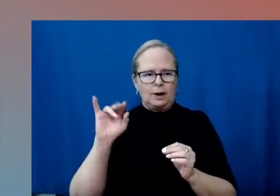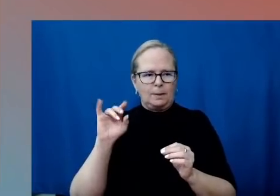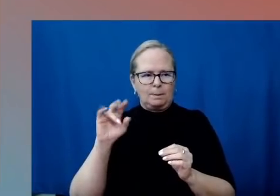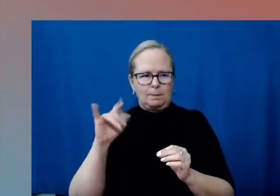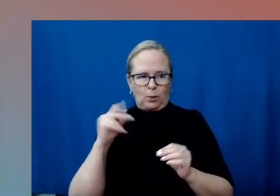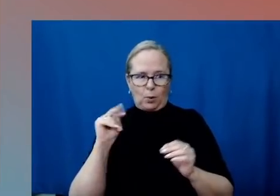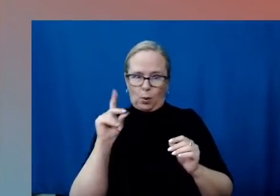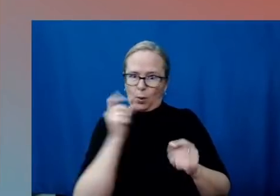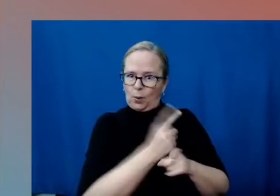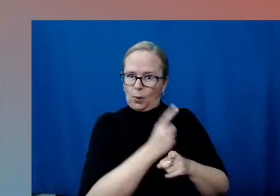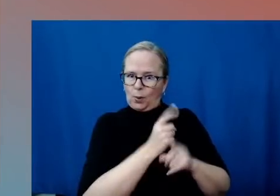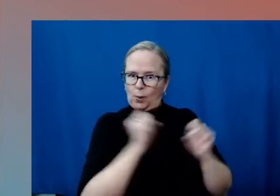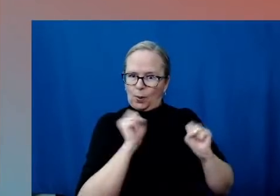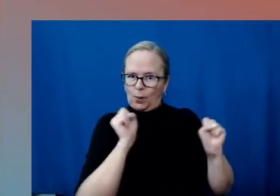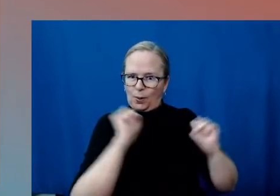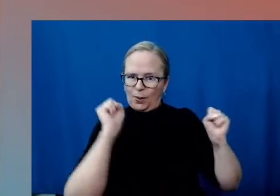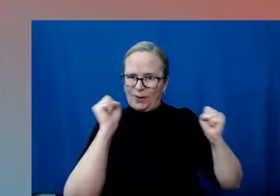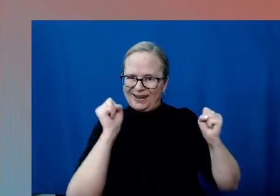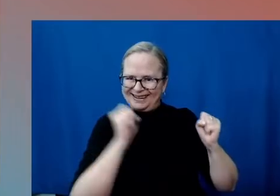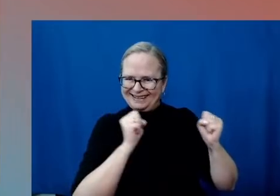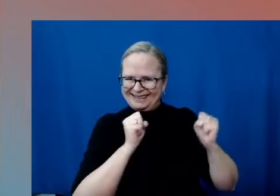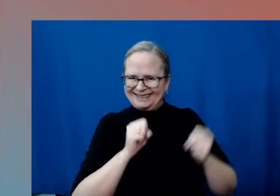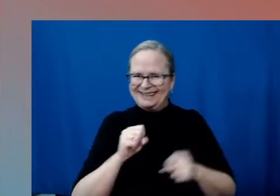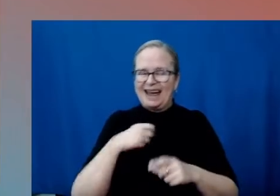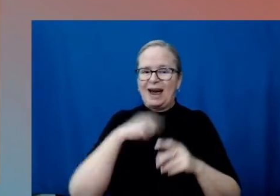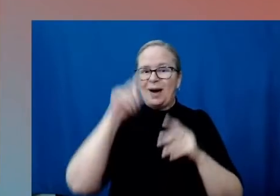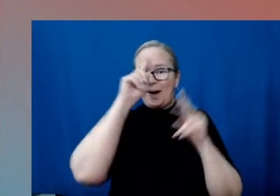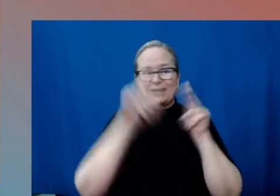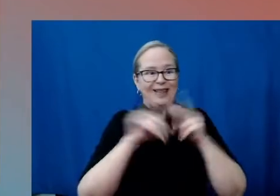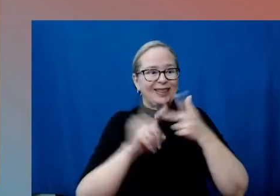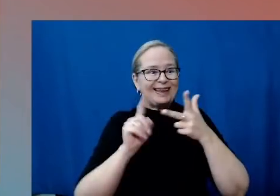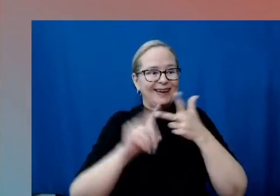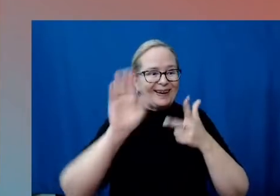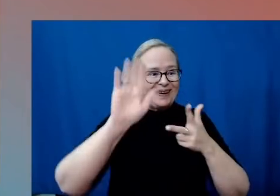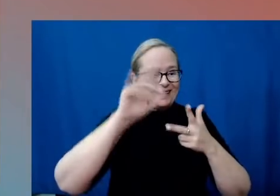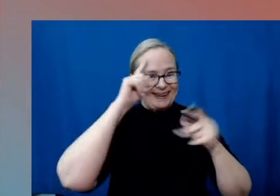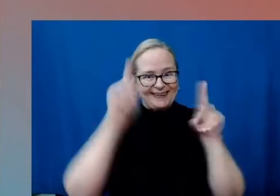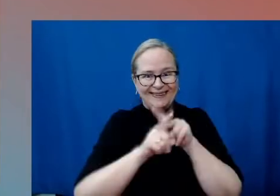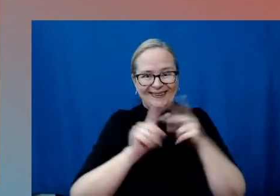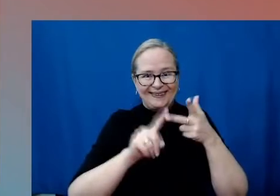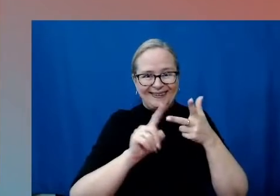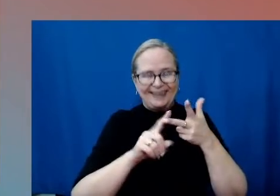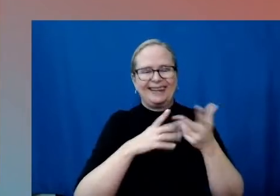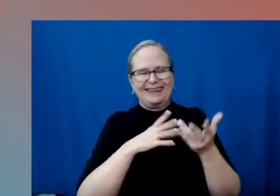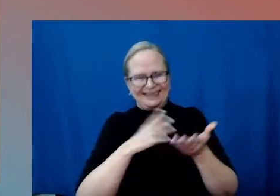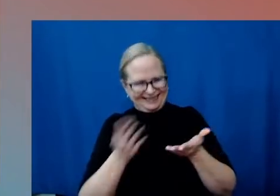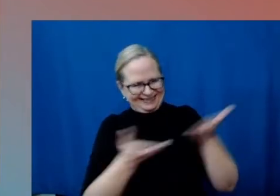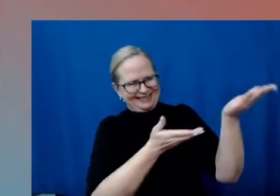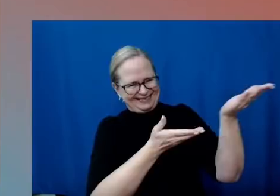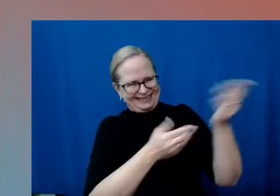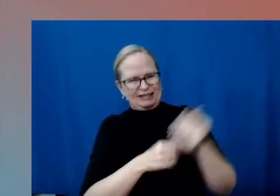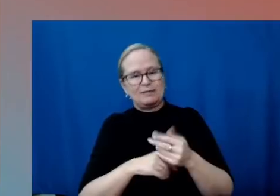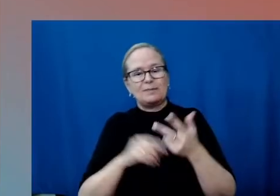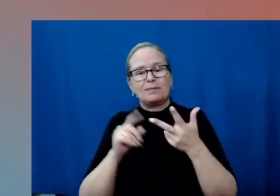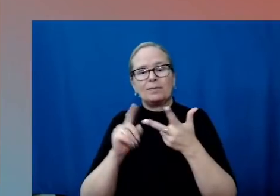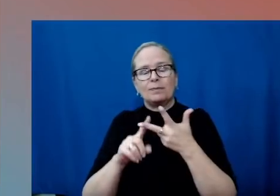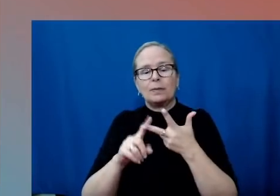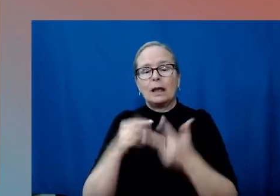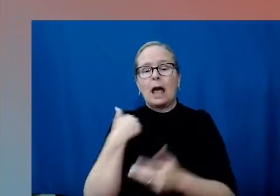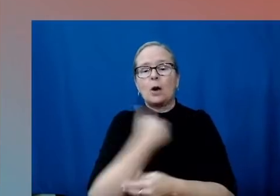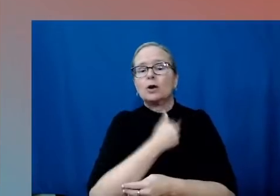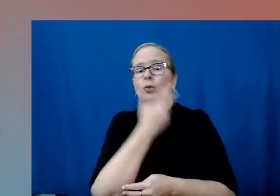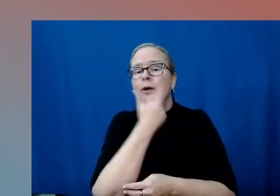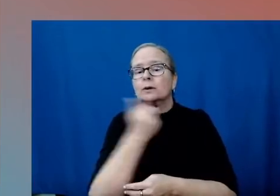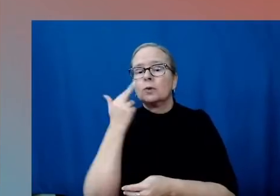other precautions. So I don't know if that was one of them, but it's definitely a benefit. I remember what the third one is now. It's actually made our restaurant